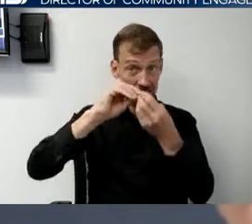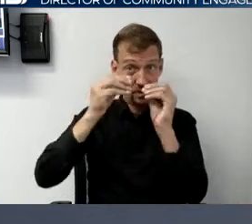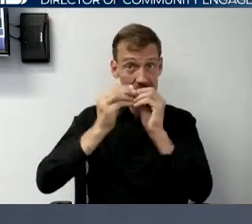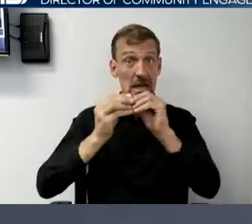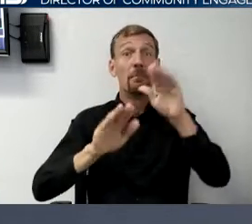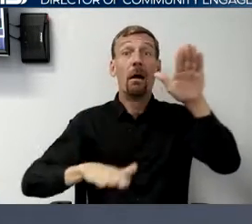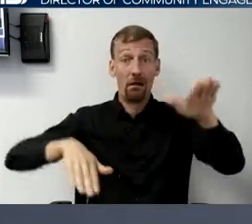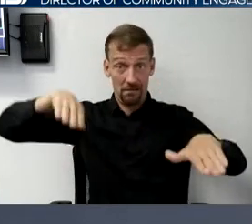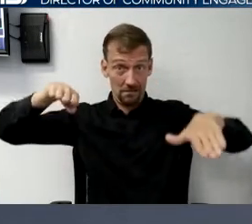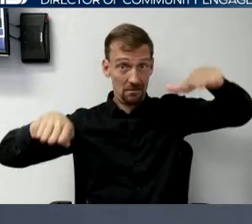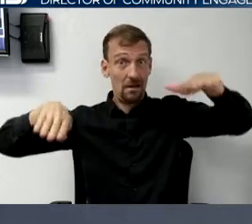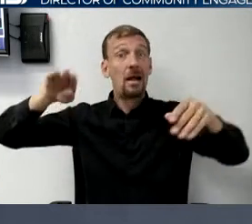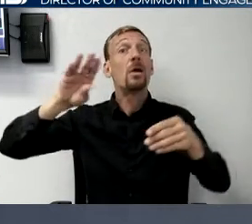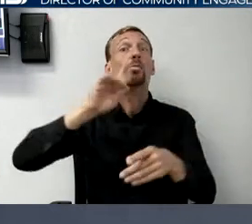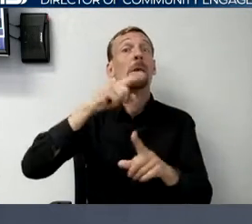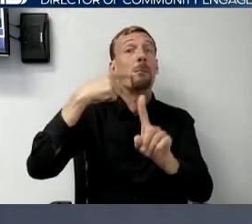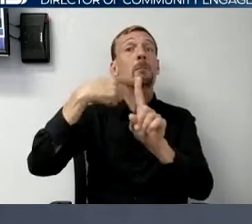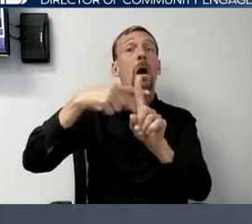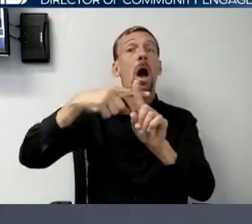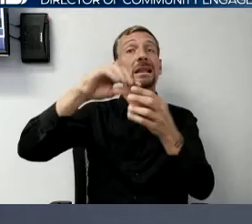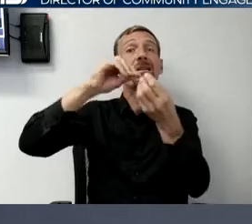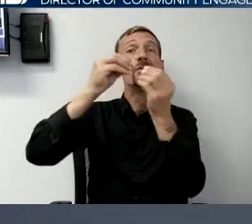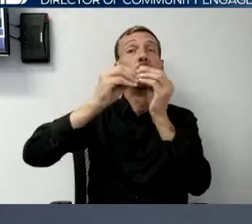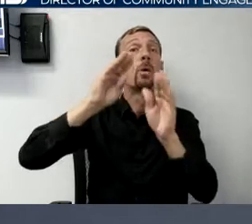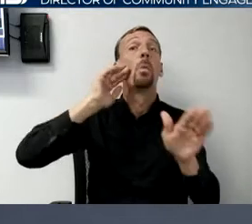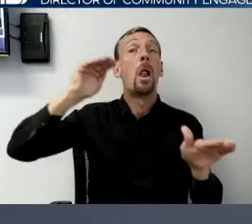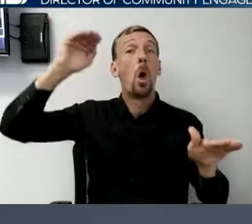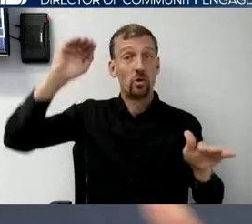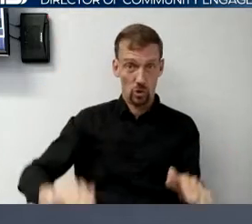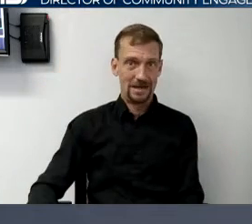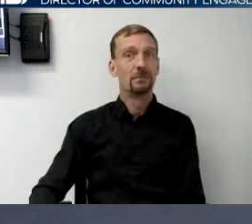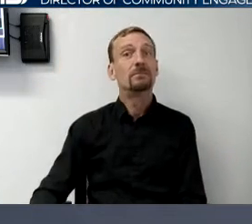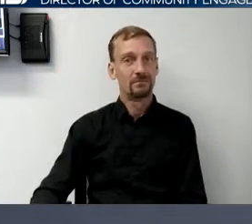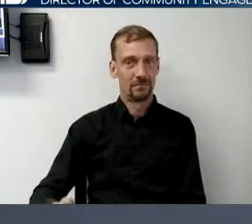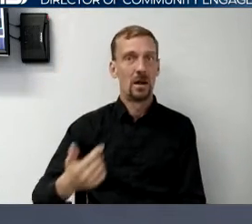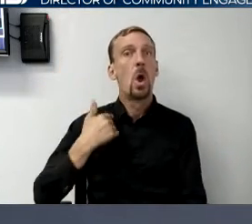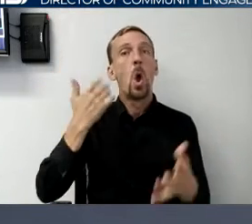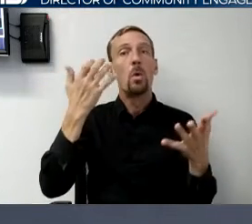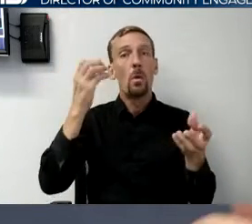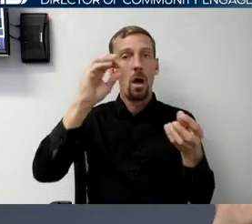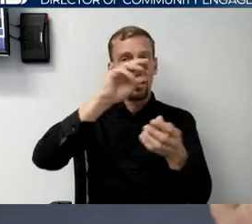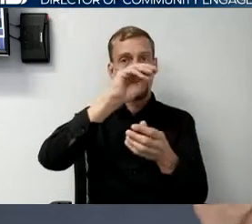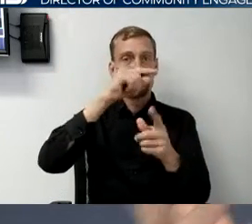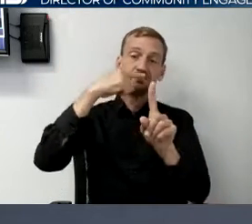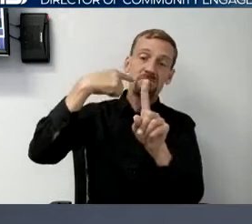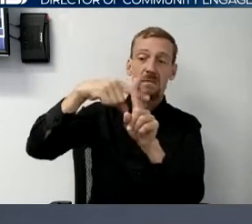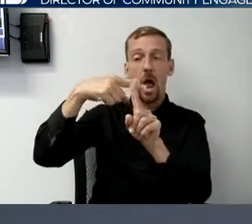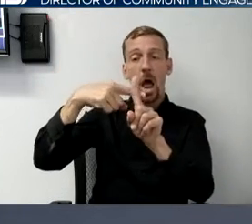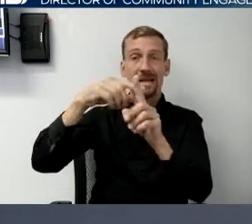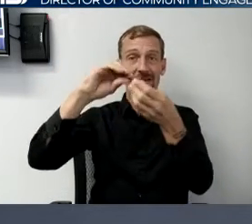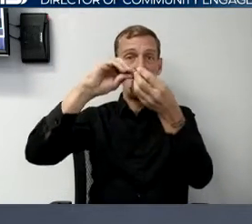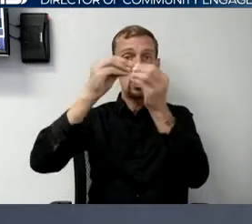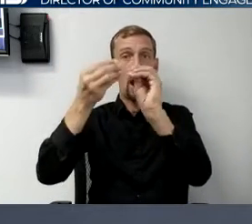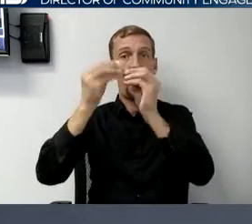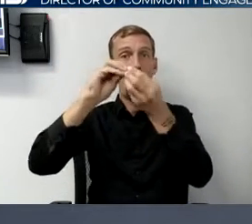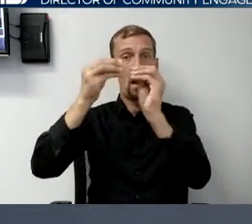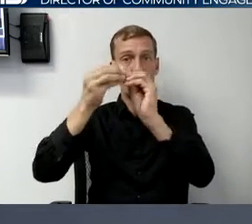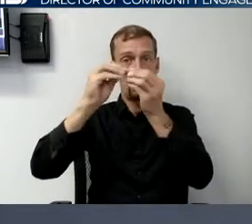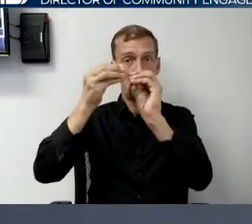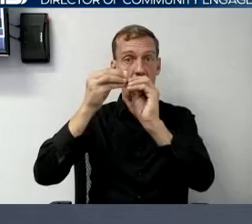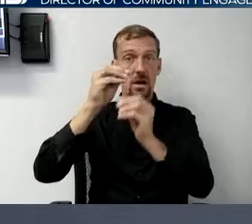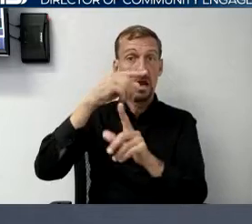your positivity rate falls. So we'd like to actually do both. We'd like to see the positivity rate, or the number of actual